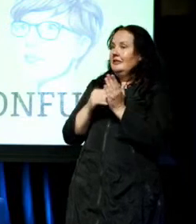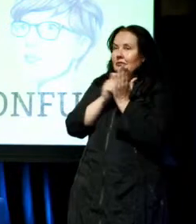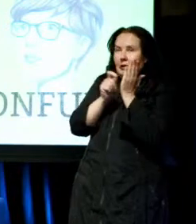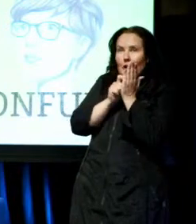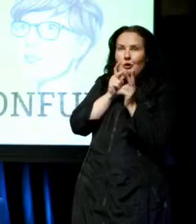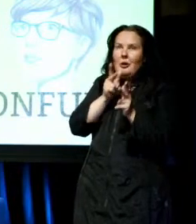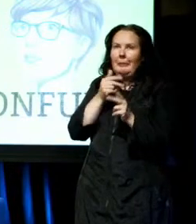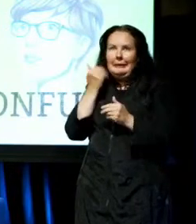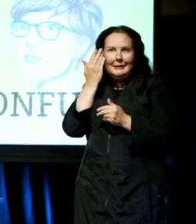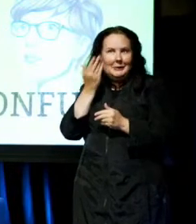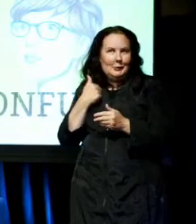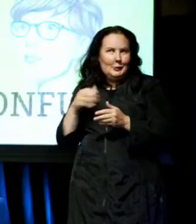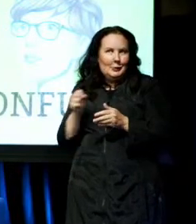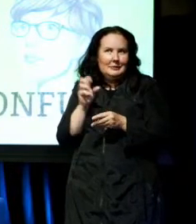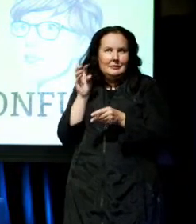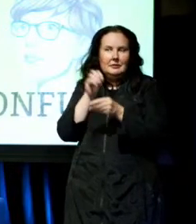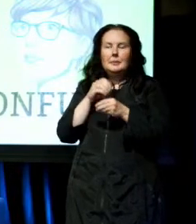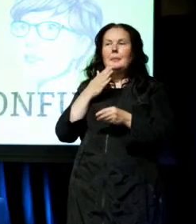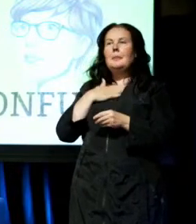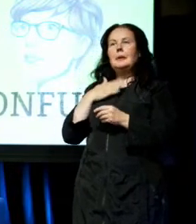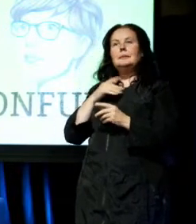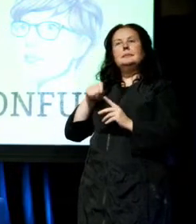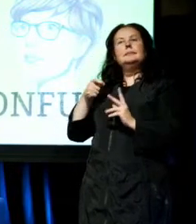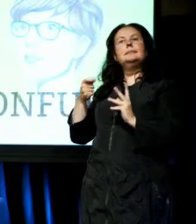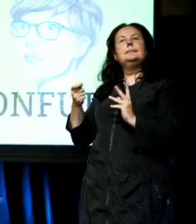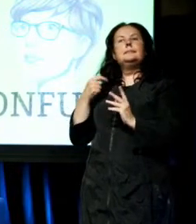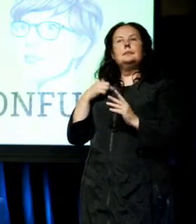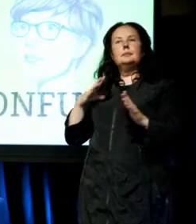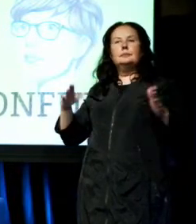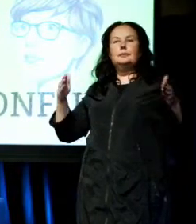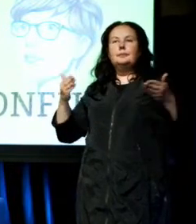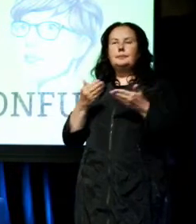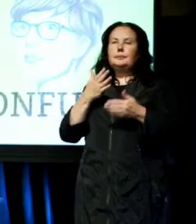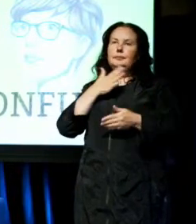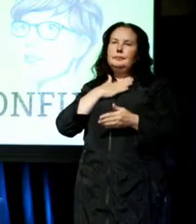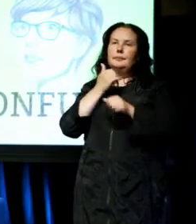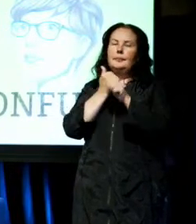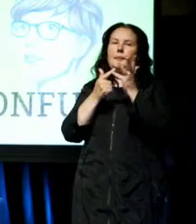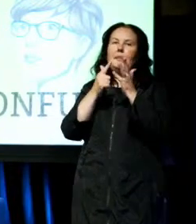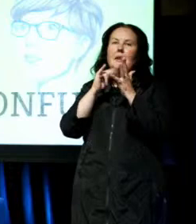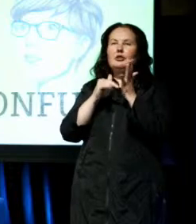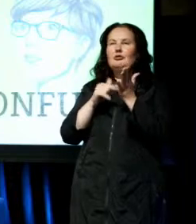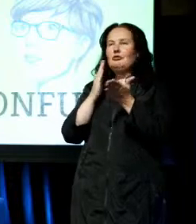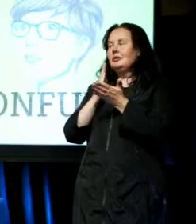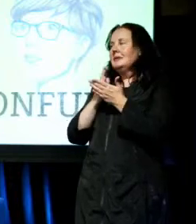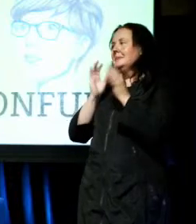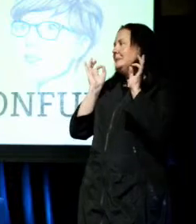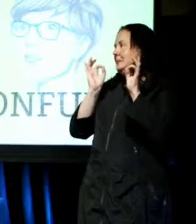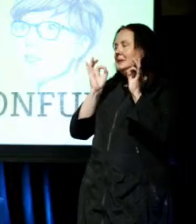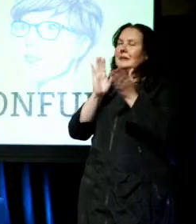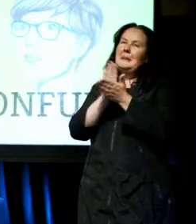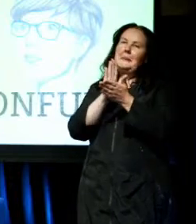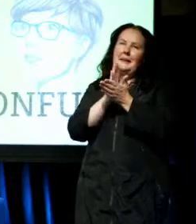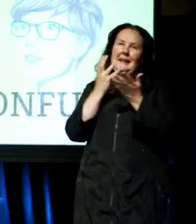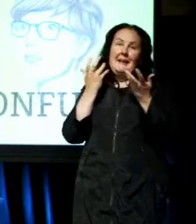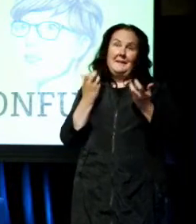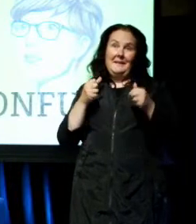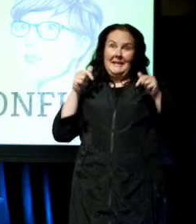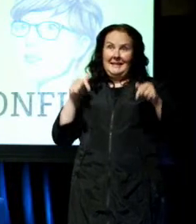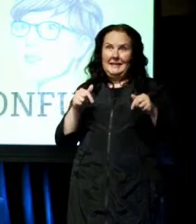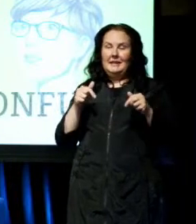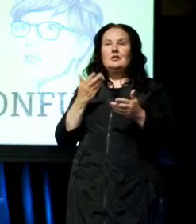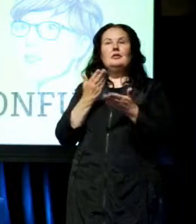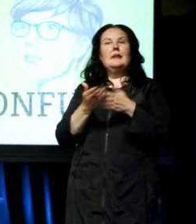My guests today, I will just quickly introduce my guests because they're very special. I'm very happy to have them here. To the